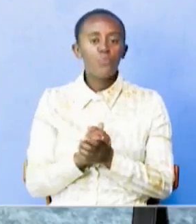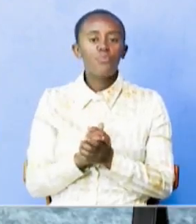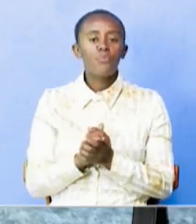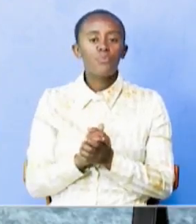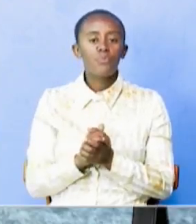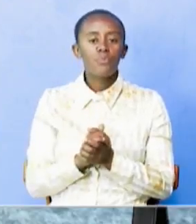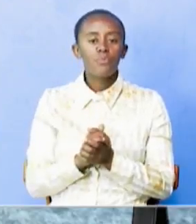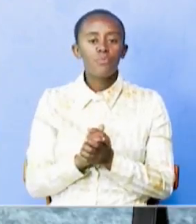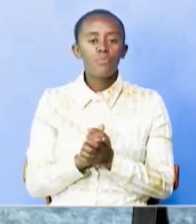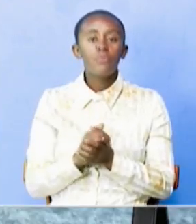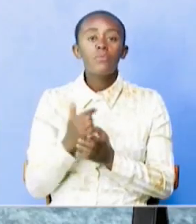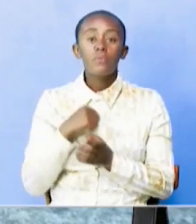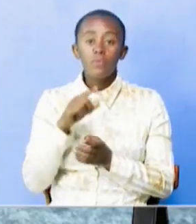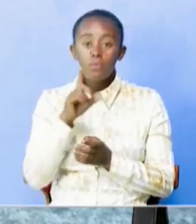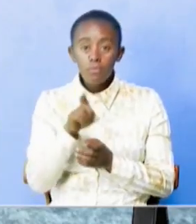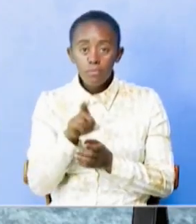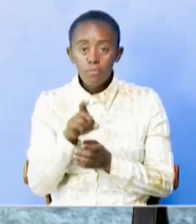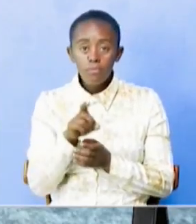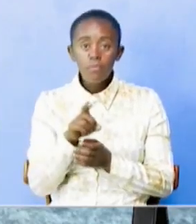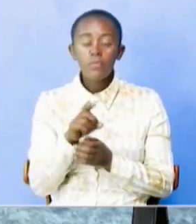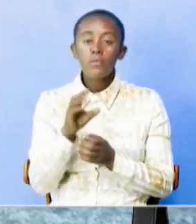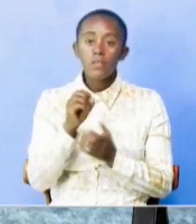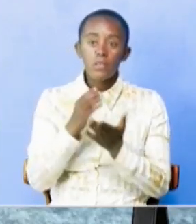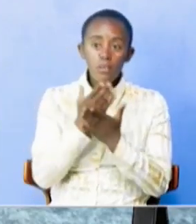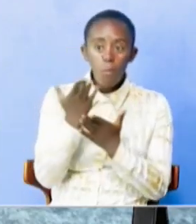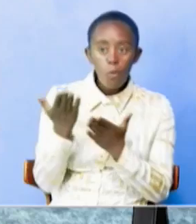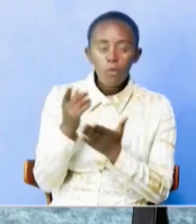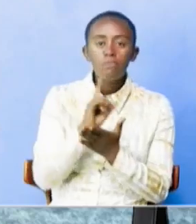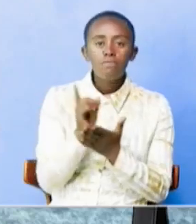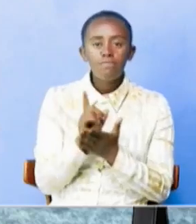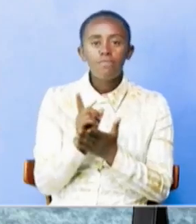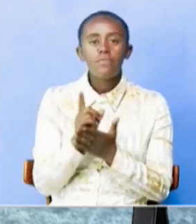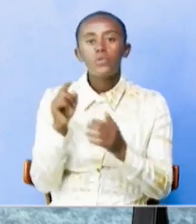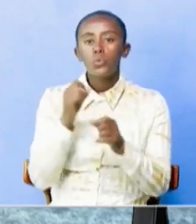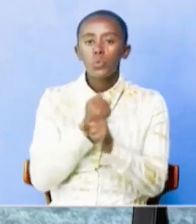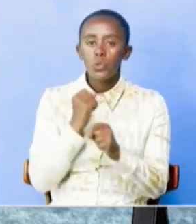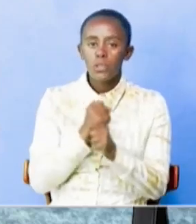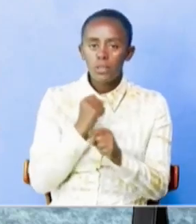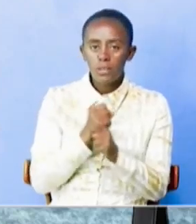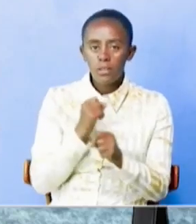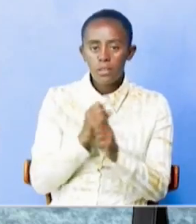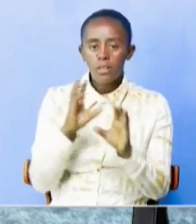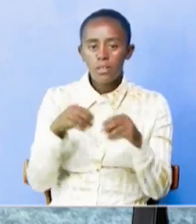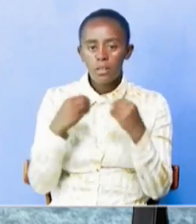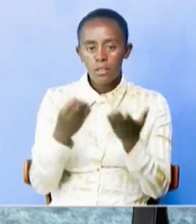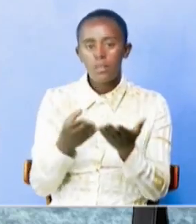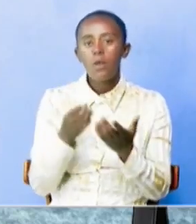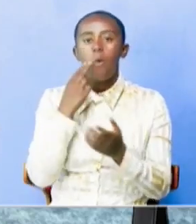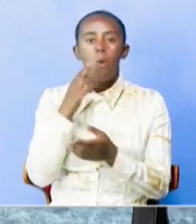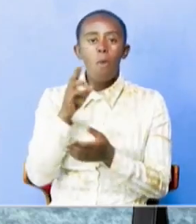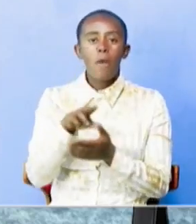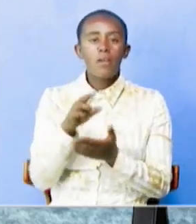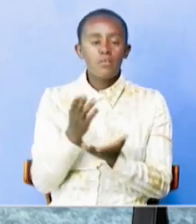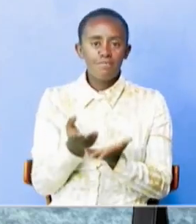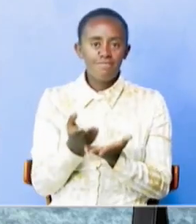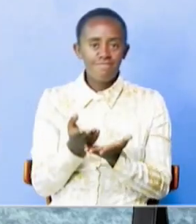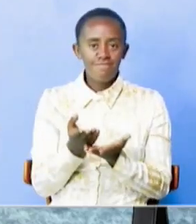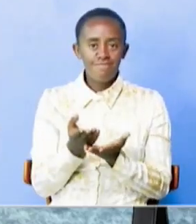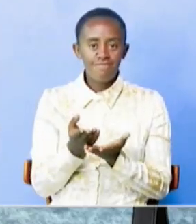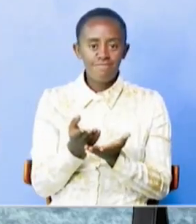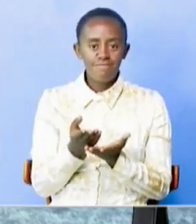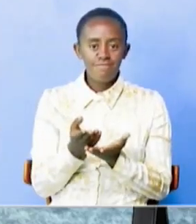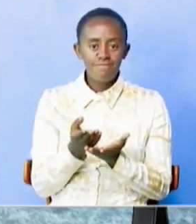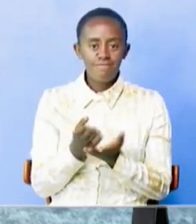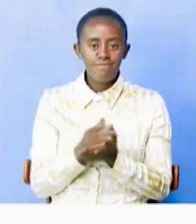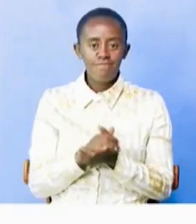So it's asking someone to do something. It's giving a command here.